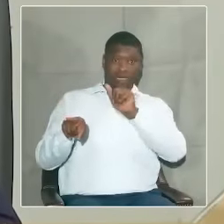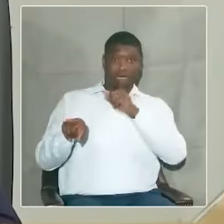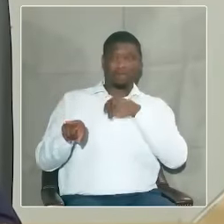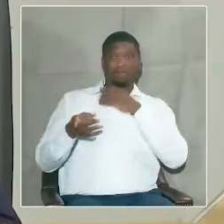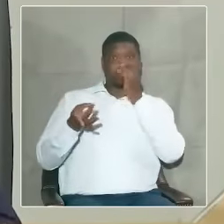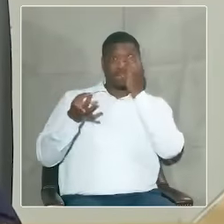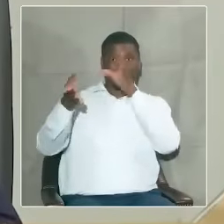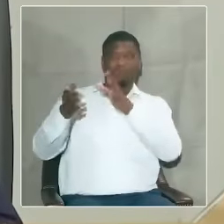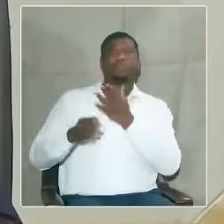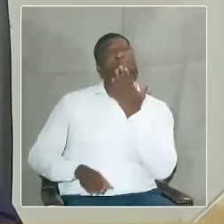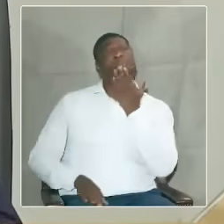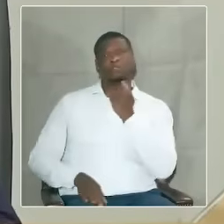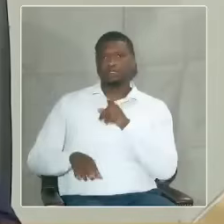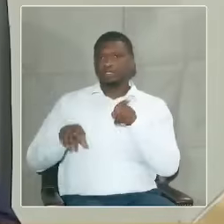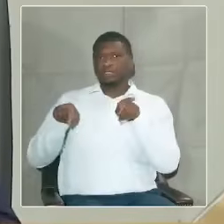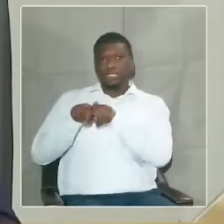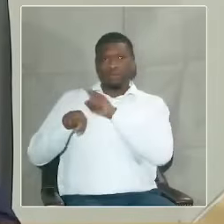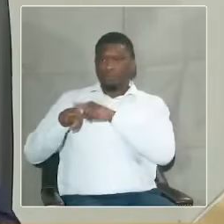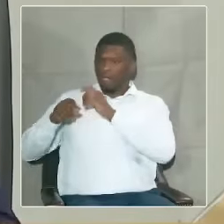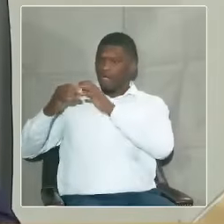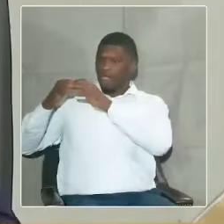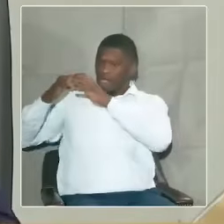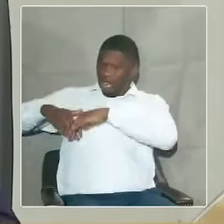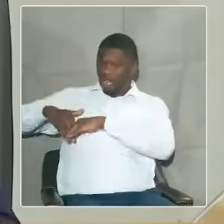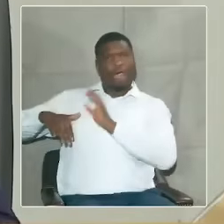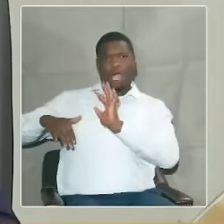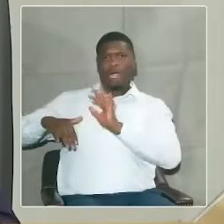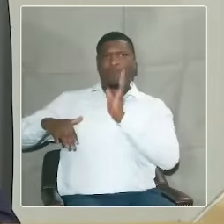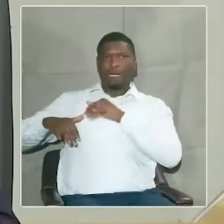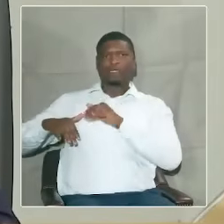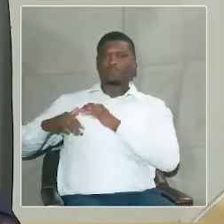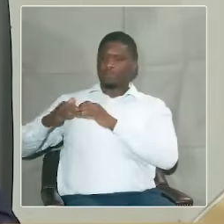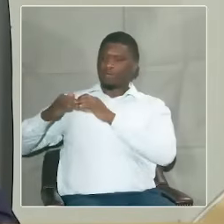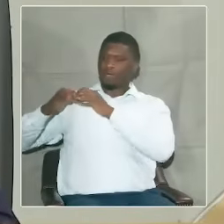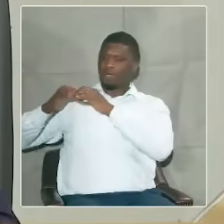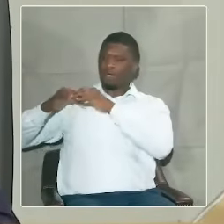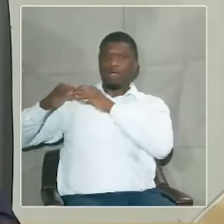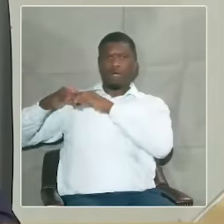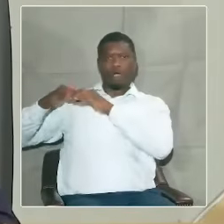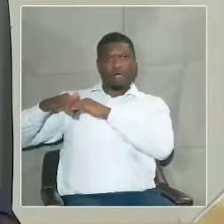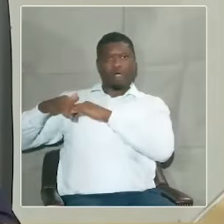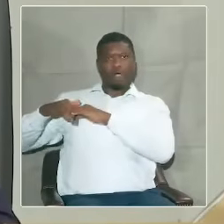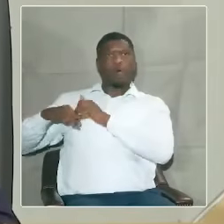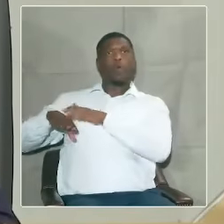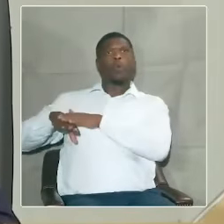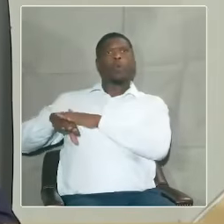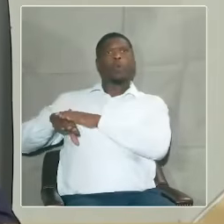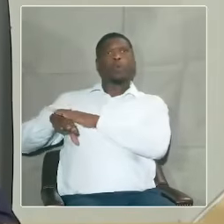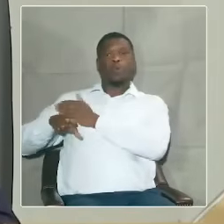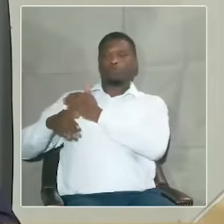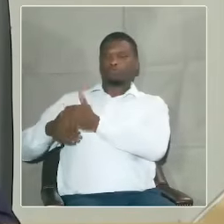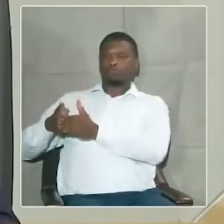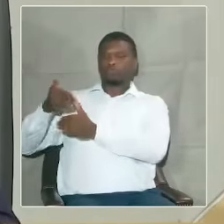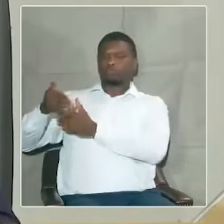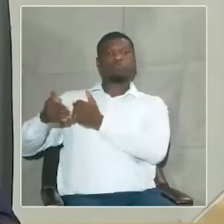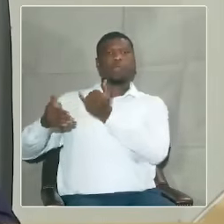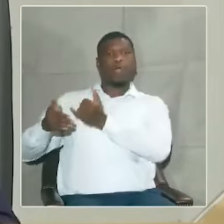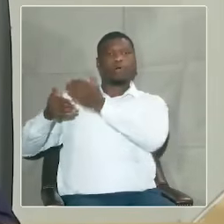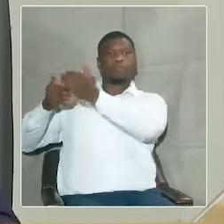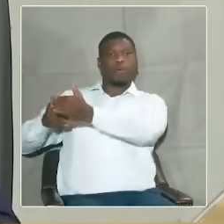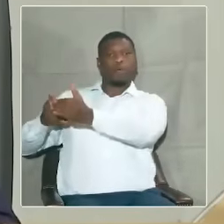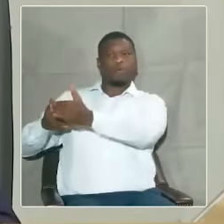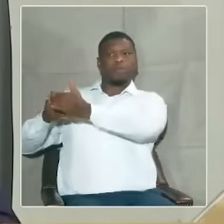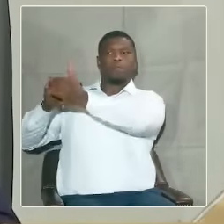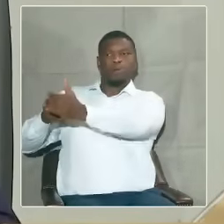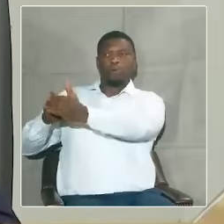phased approach without compromising the proper execution of our police